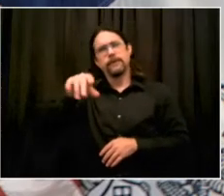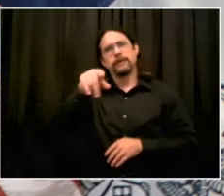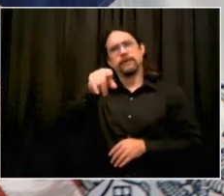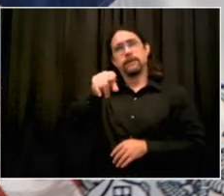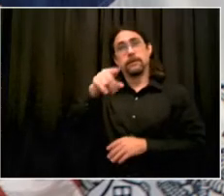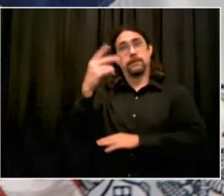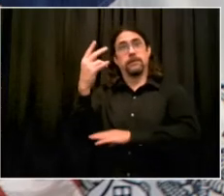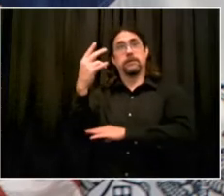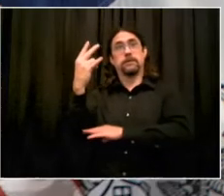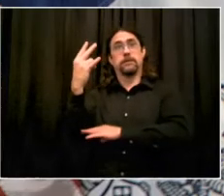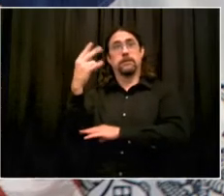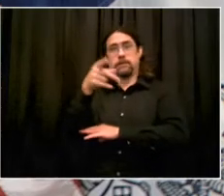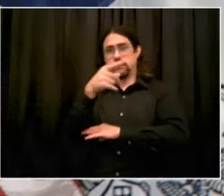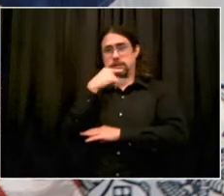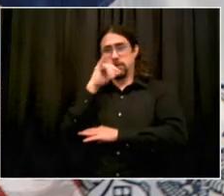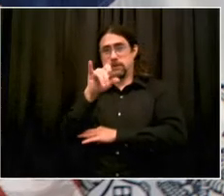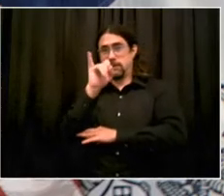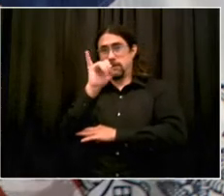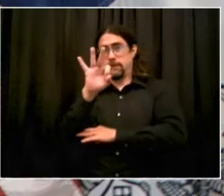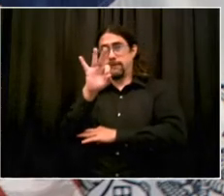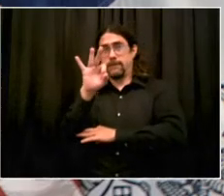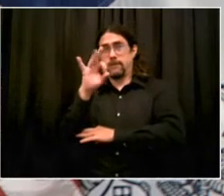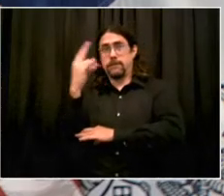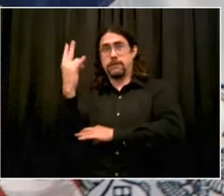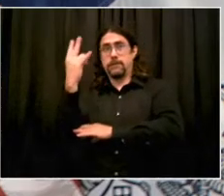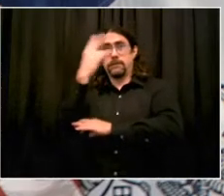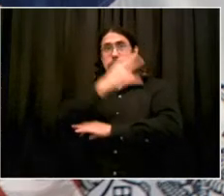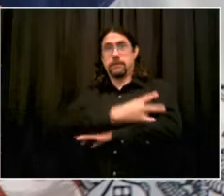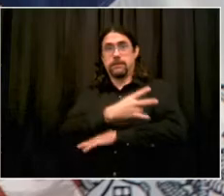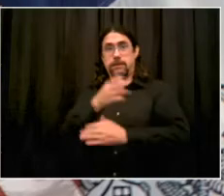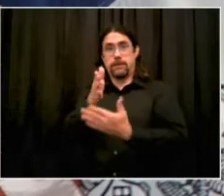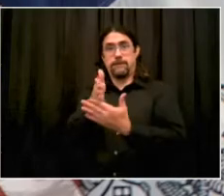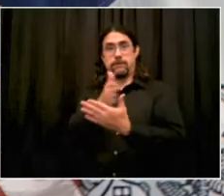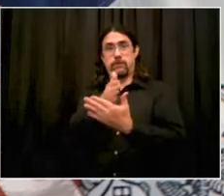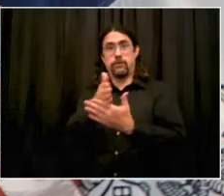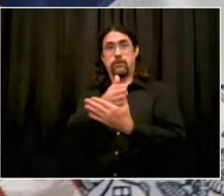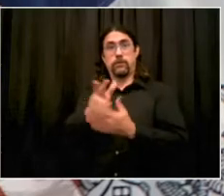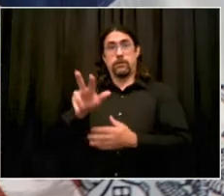the standard? How many days? At what threshold would we need to see?